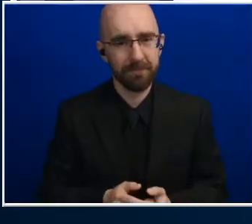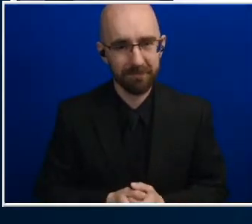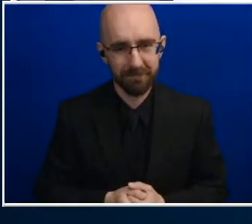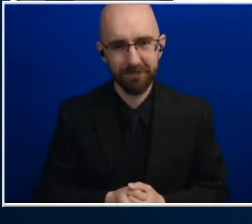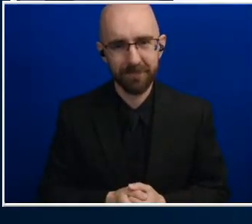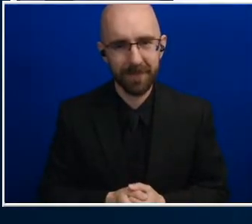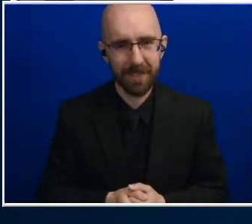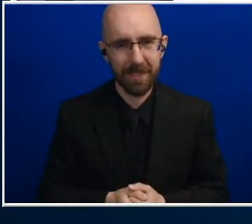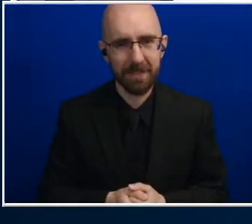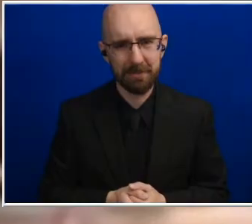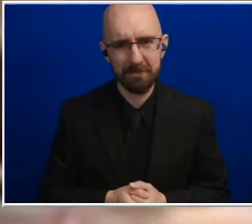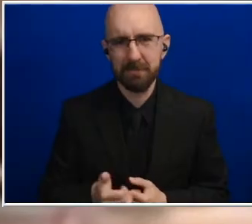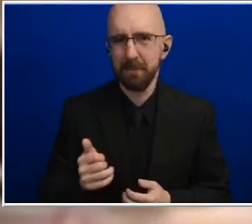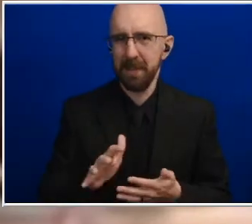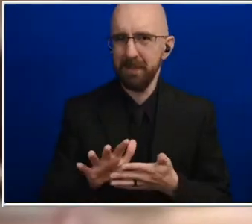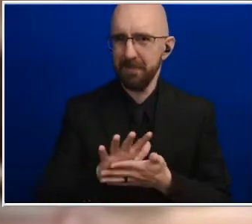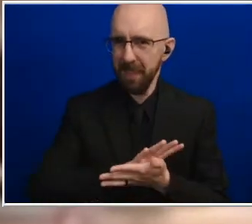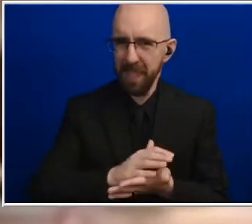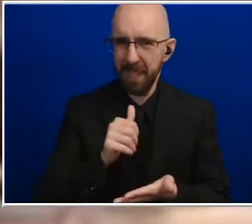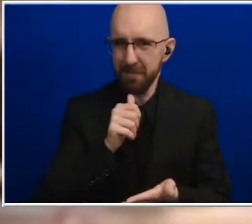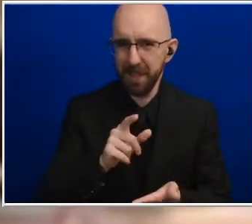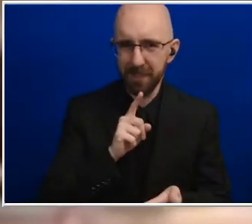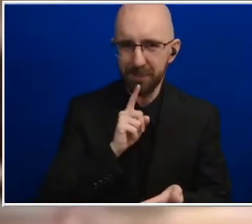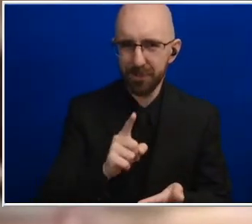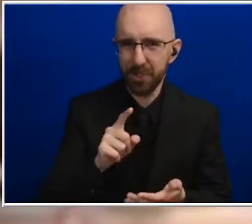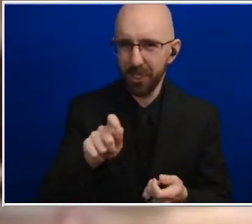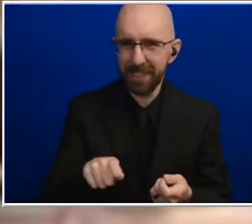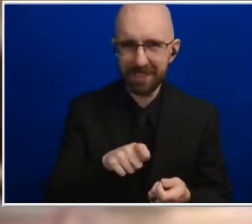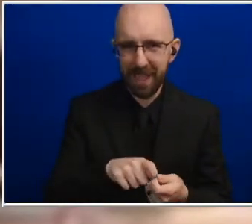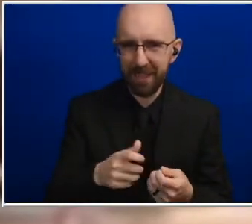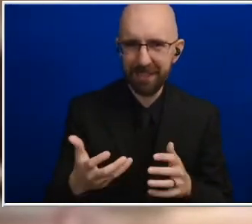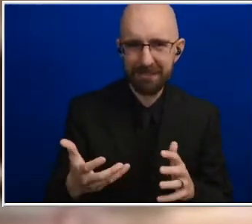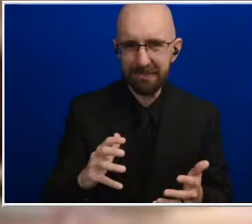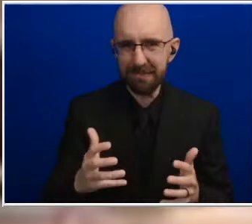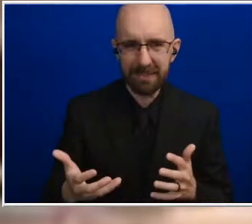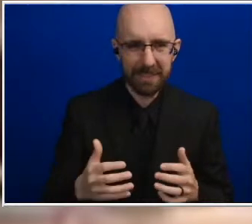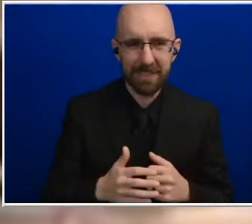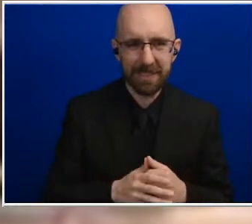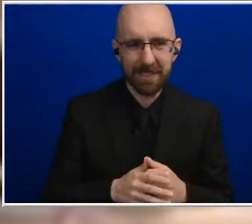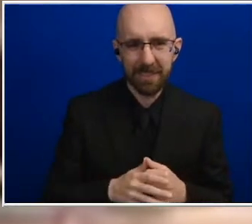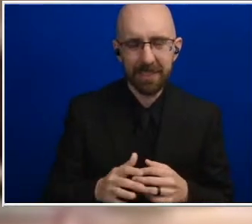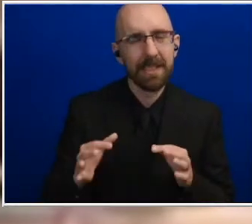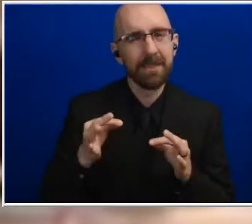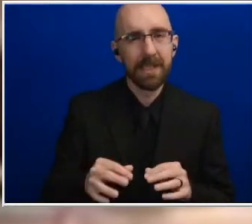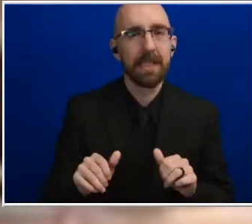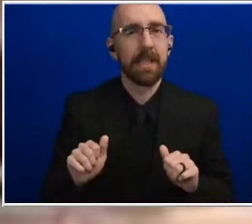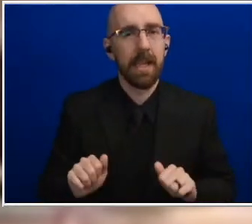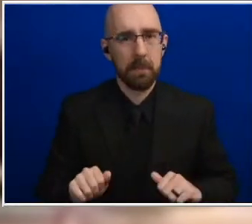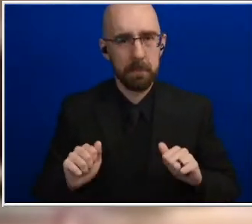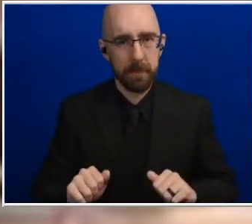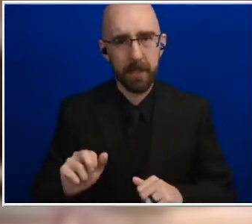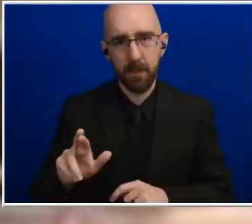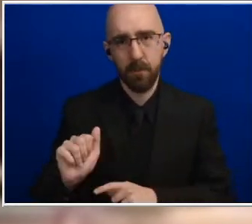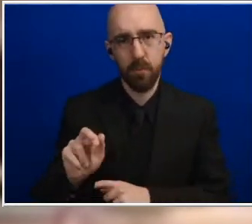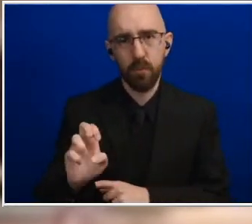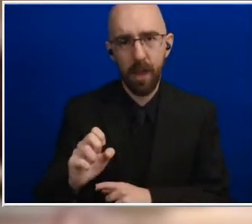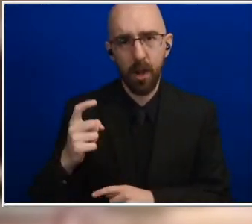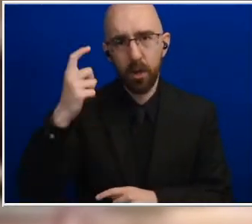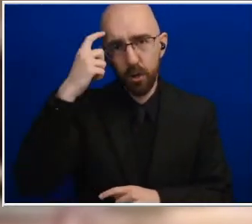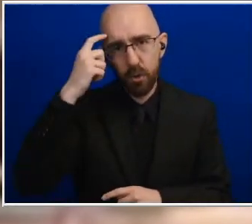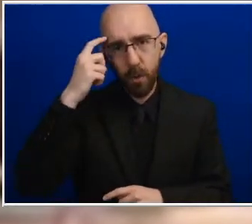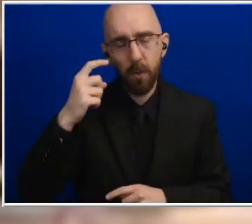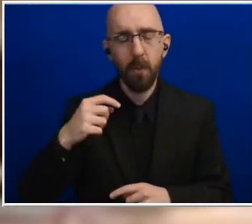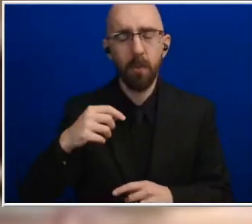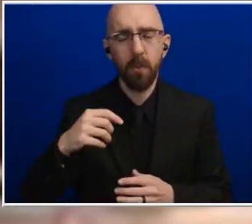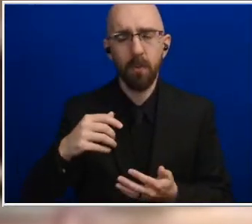It's a little vague. I'm not exactly sure. Yeah. I mean, there certainly can be rare neurologic